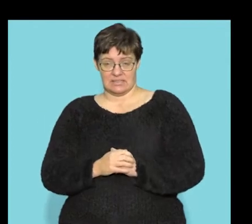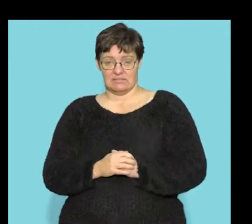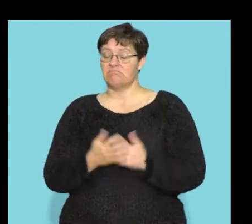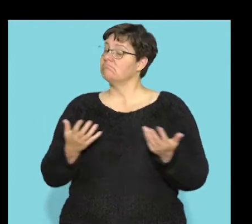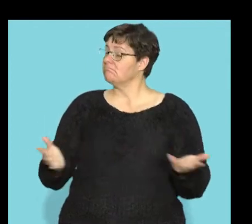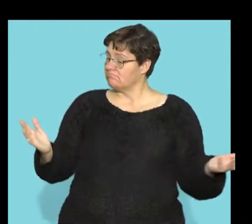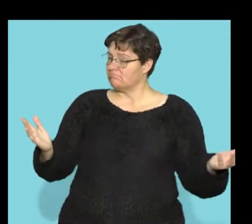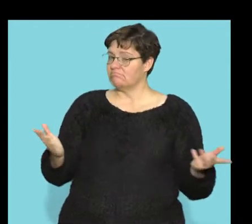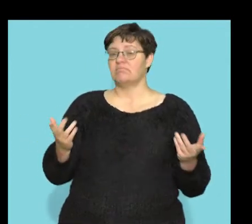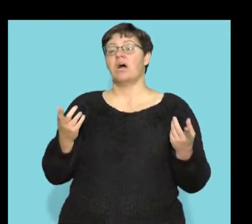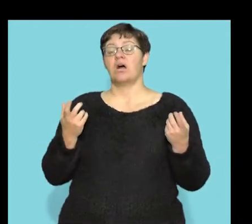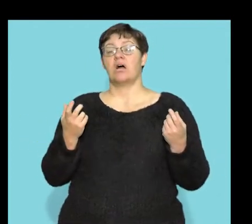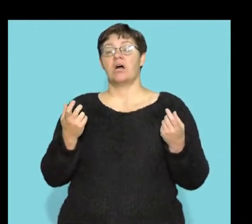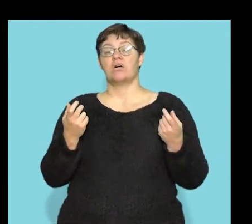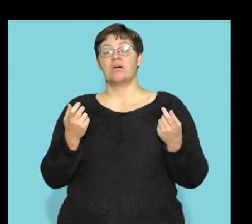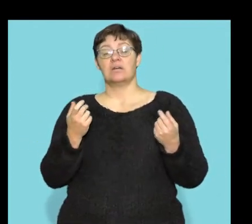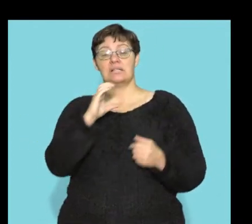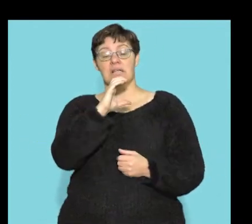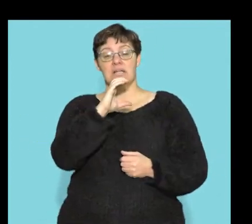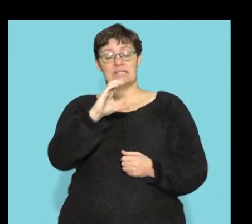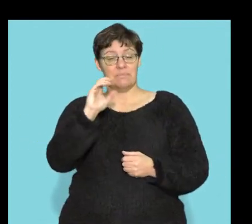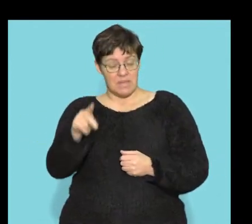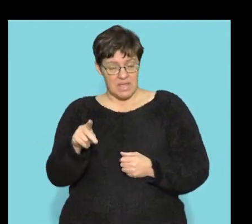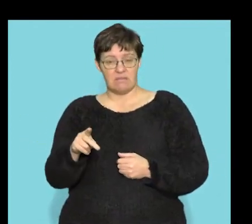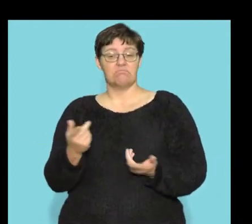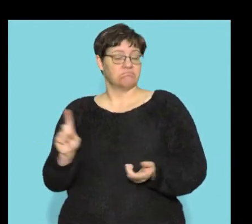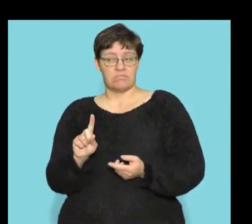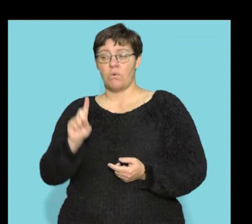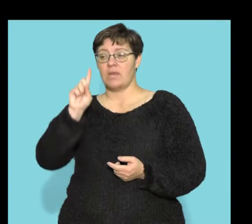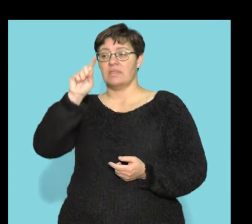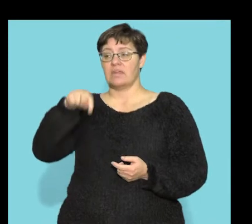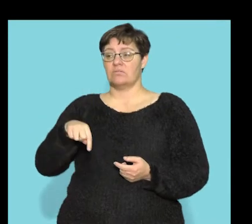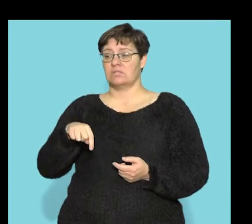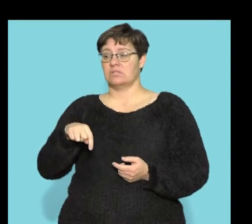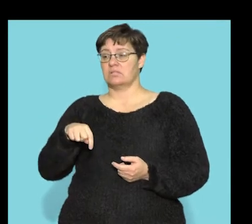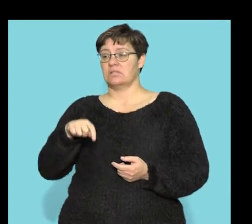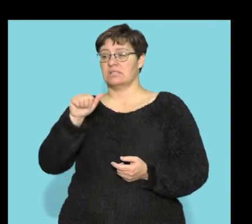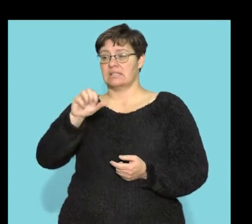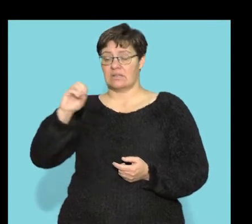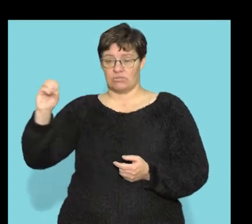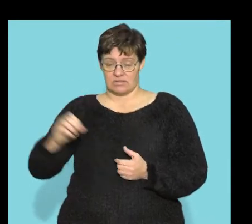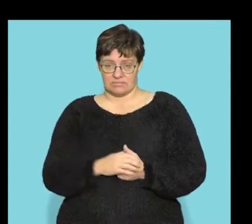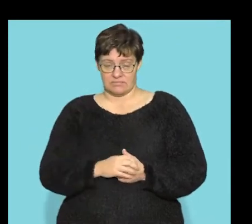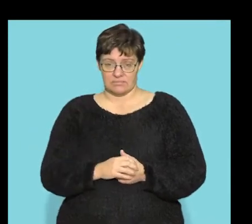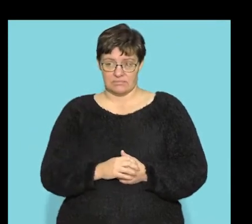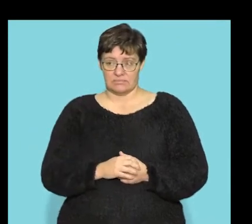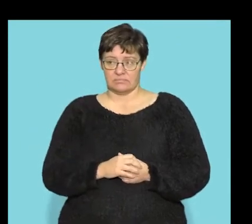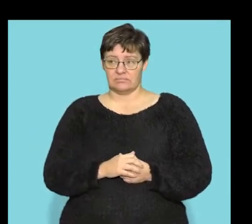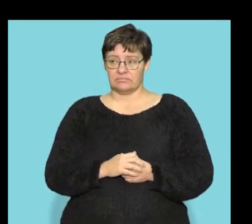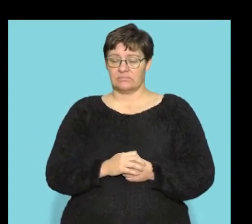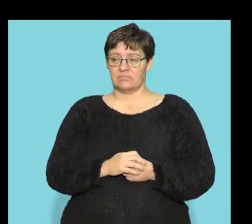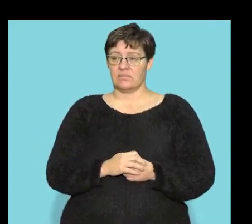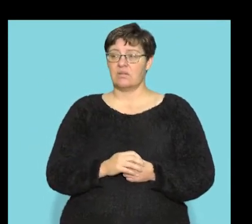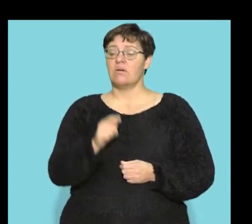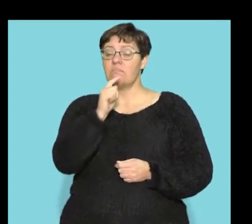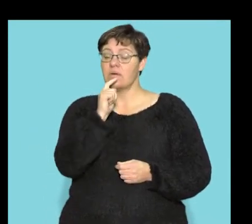voila, we have our cost price of 6,200. Okay, so this we've now calculated the cost price